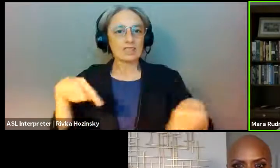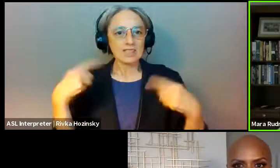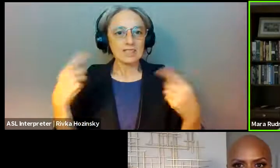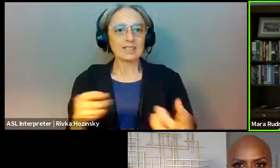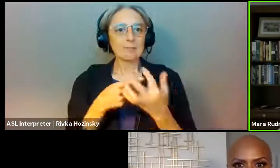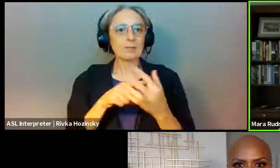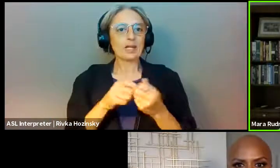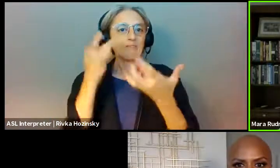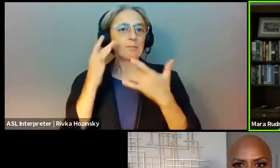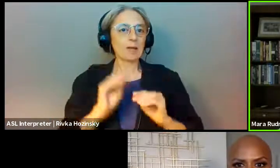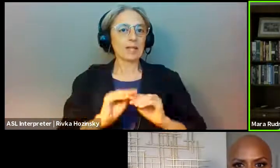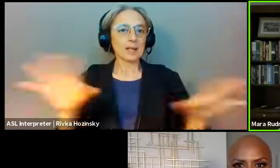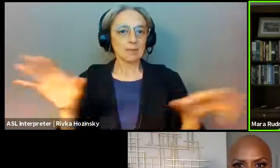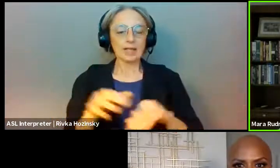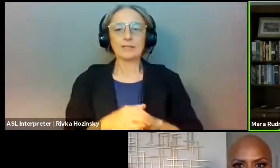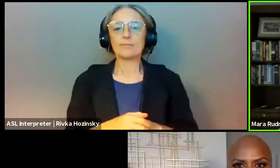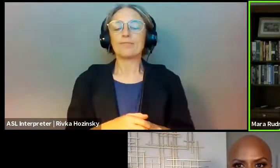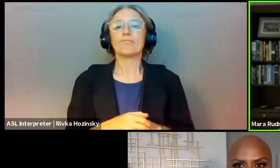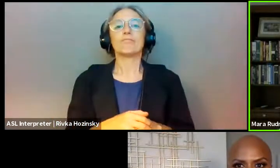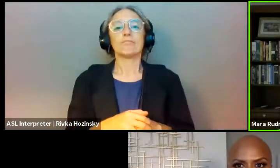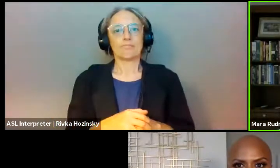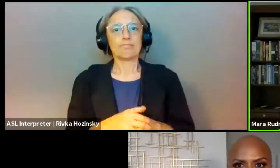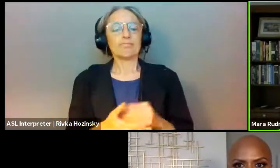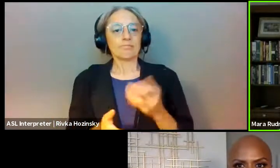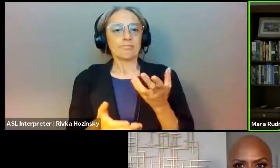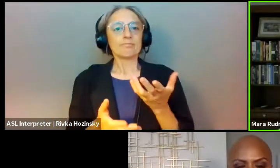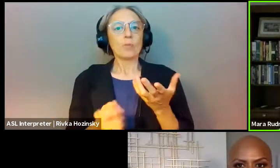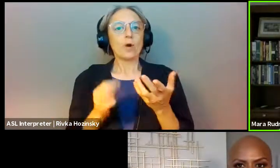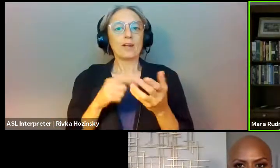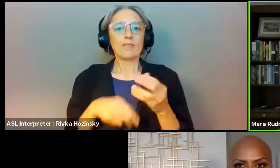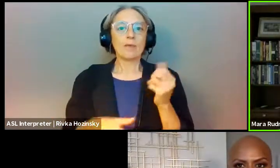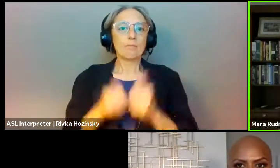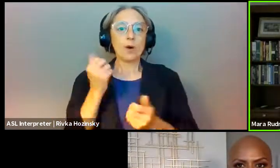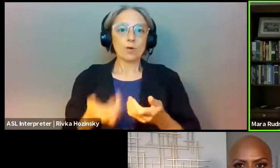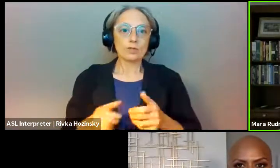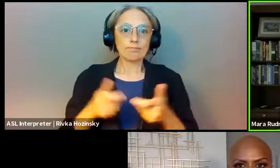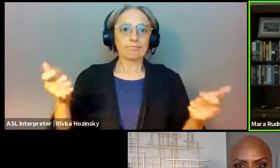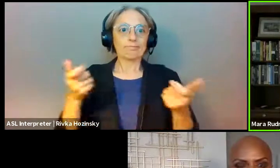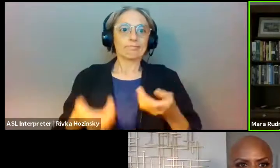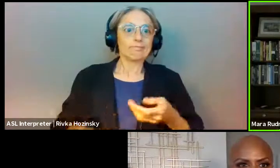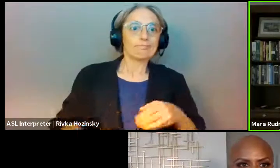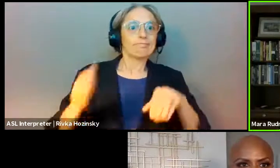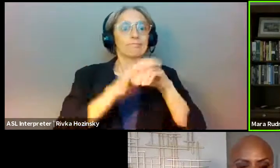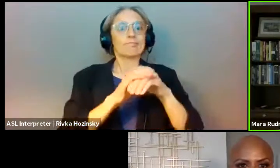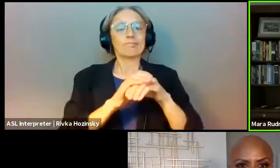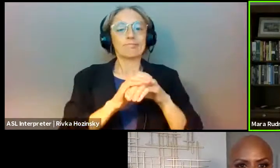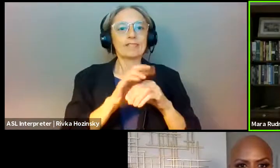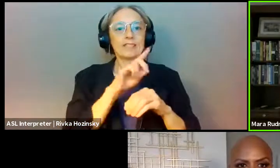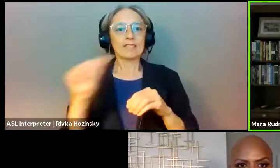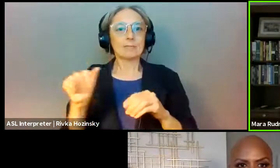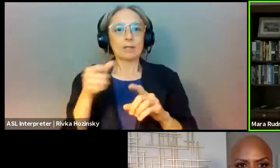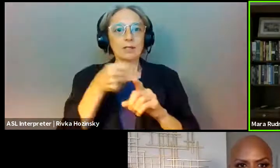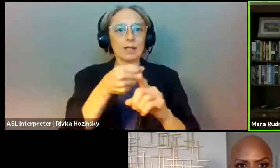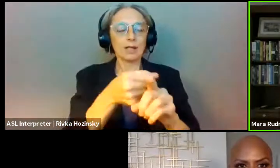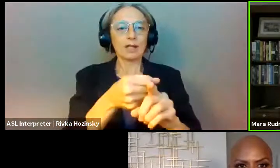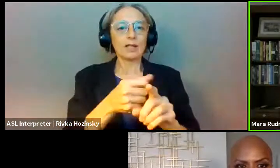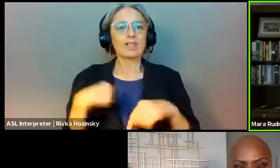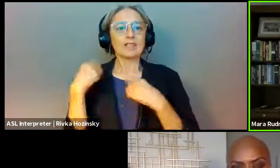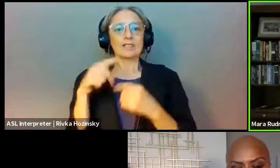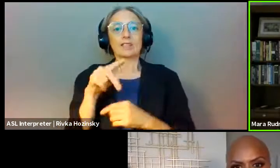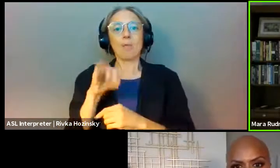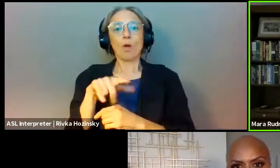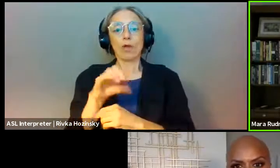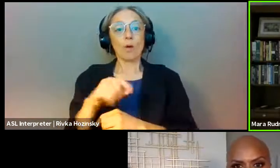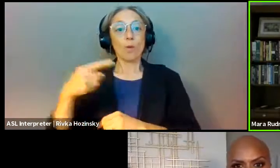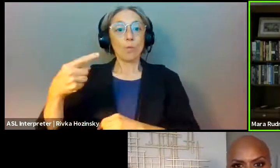possibly see one of the largest increases in disability rates since the polio epidemic, with 1/3 of COVID-19